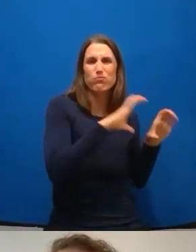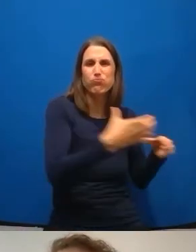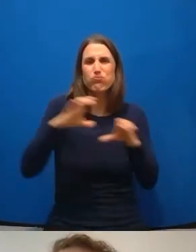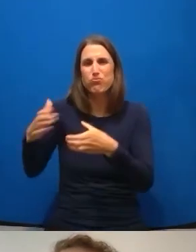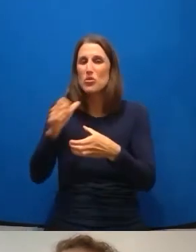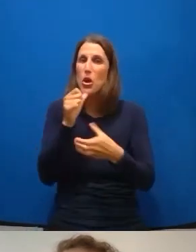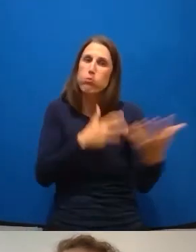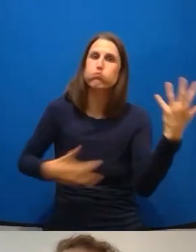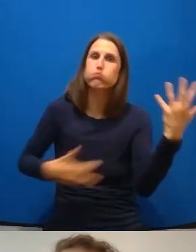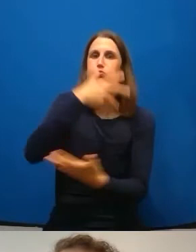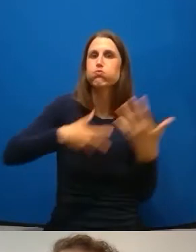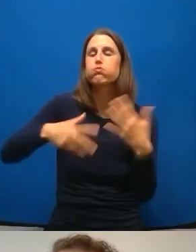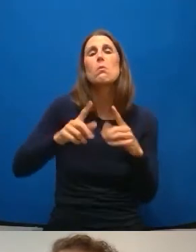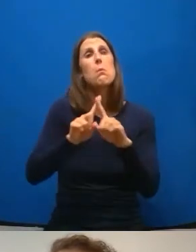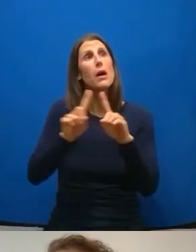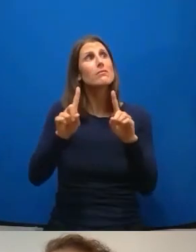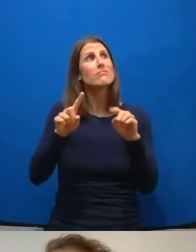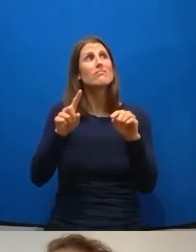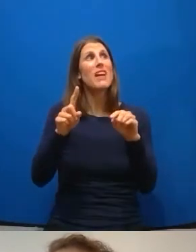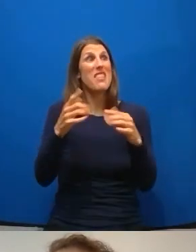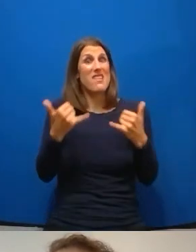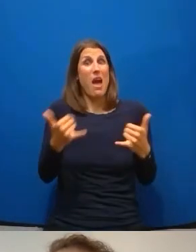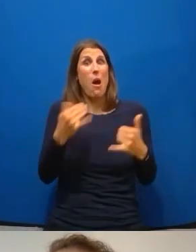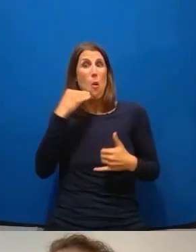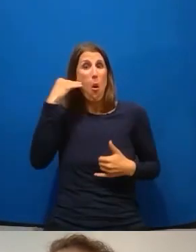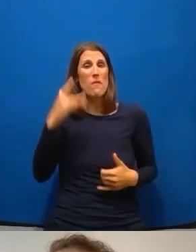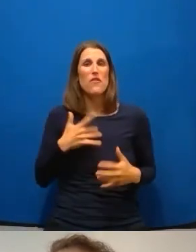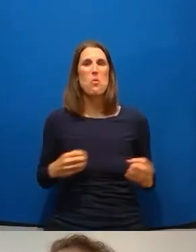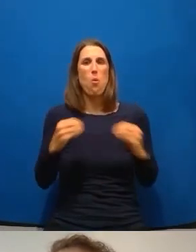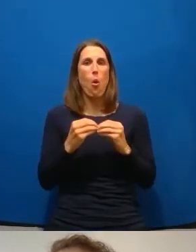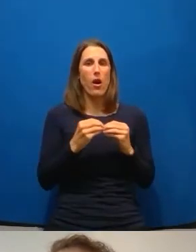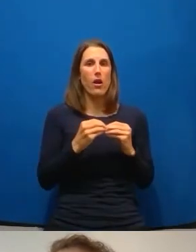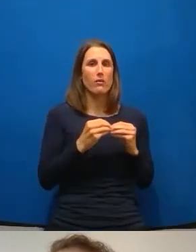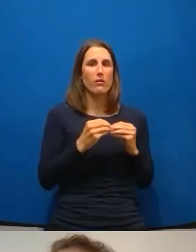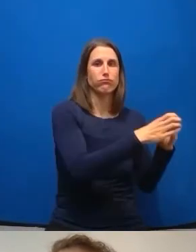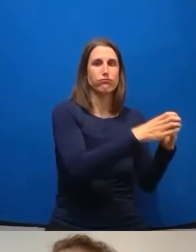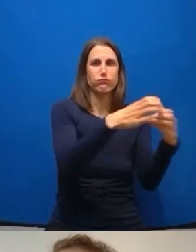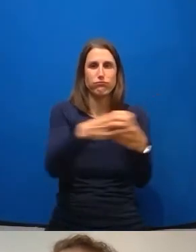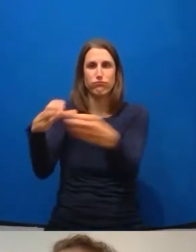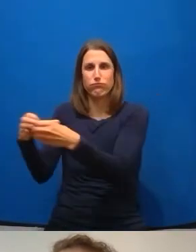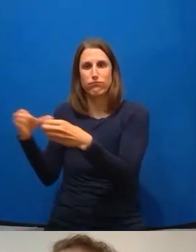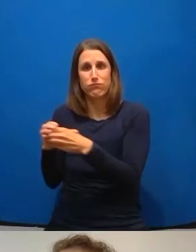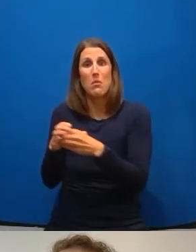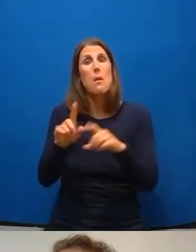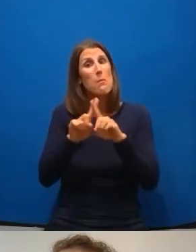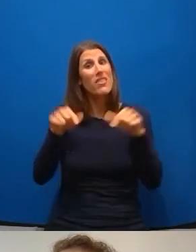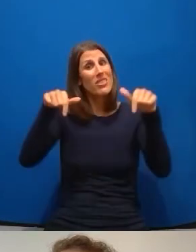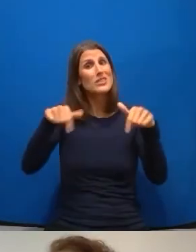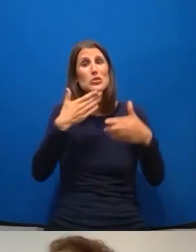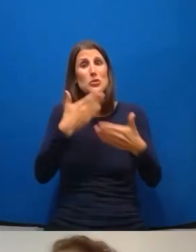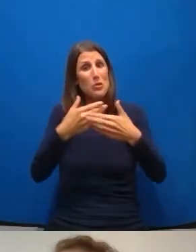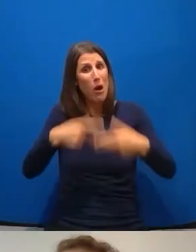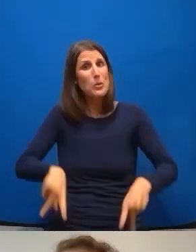important. So I appreciate both of you taking the time. I don't want to take any more of your day, but is there anything else you wanted to share with your colleagues